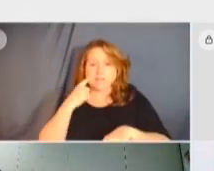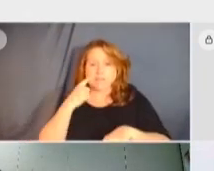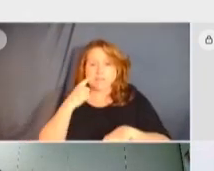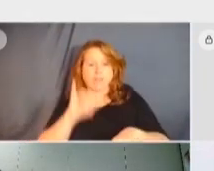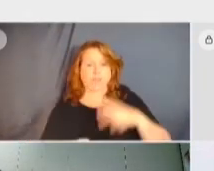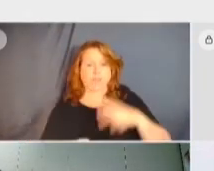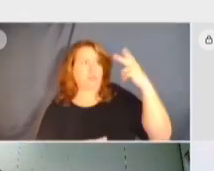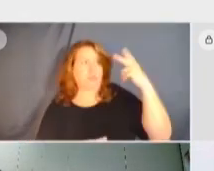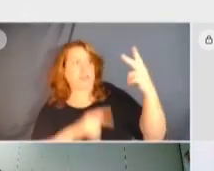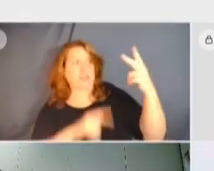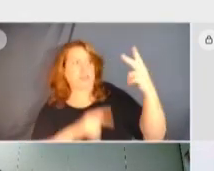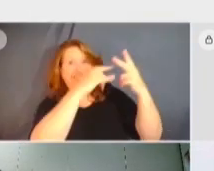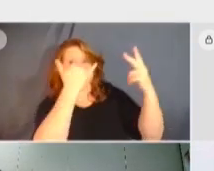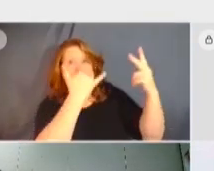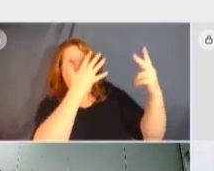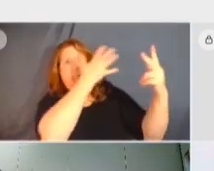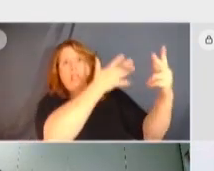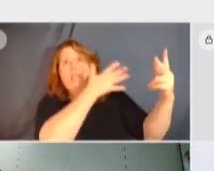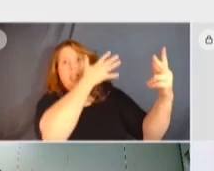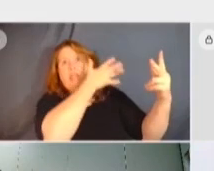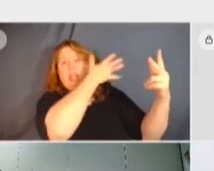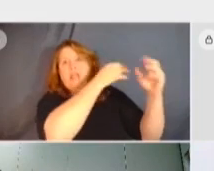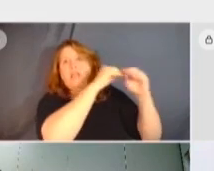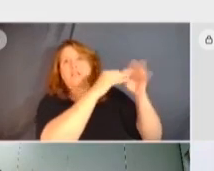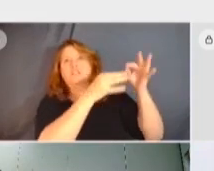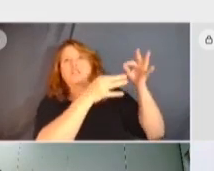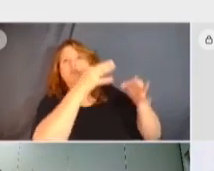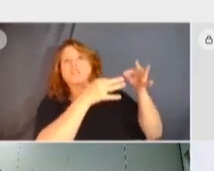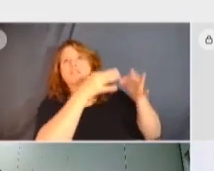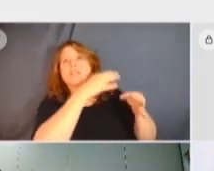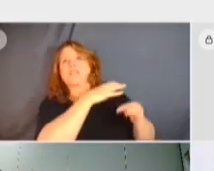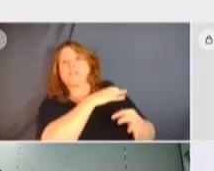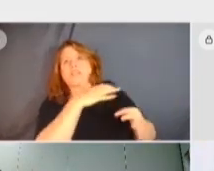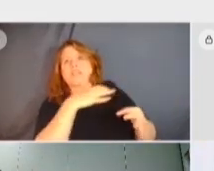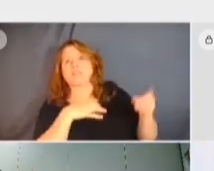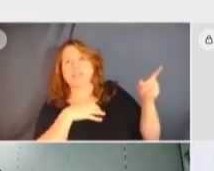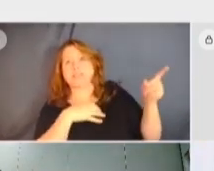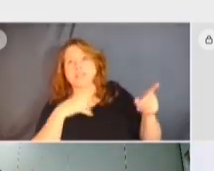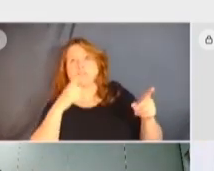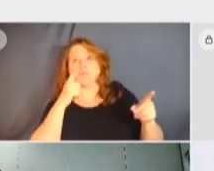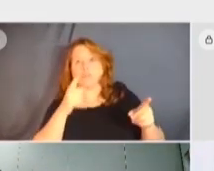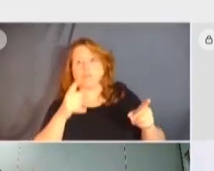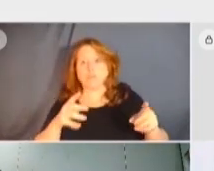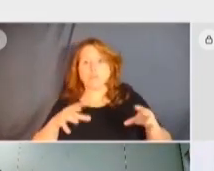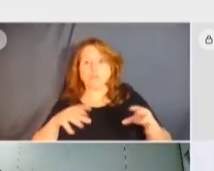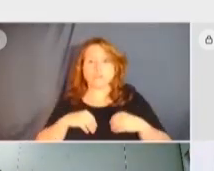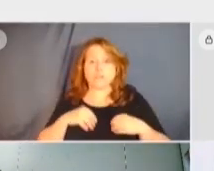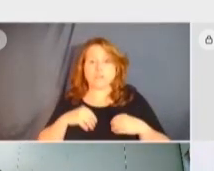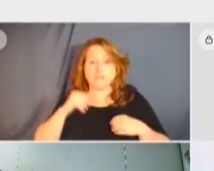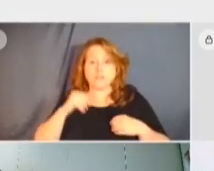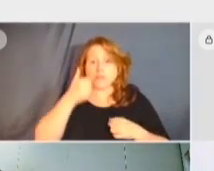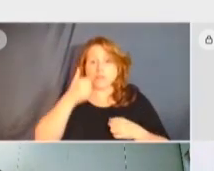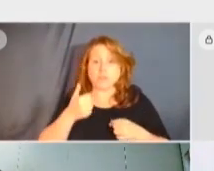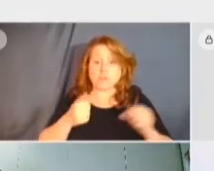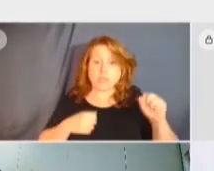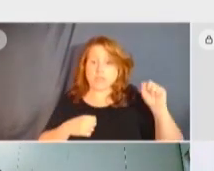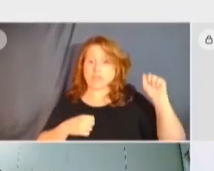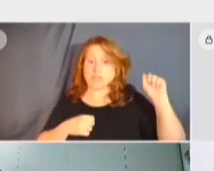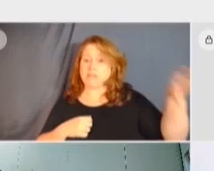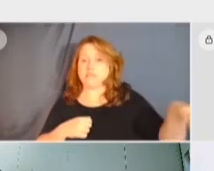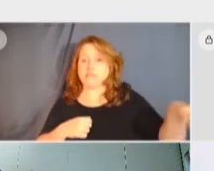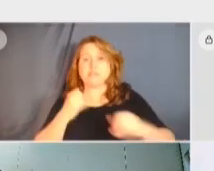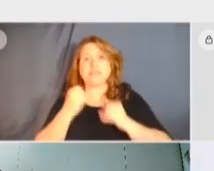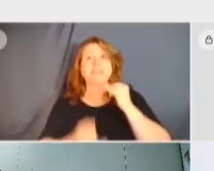when. Earlier the better that they get adopted so we can not drop it on the Attorney General at the last minute.